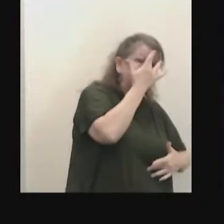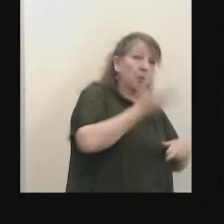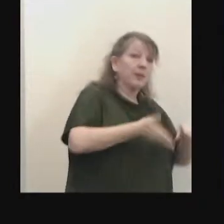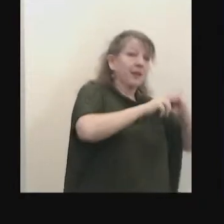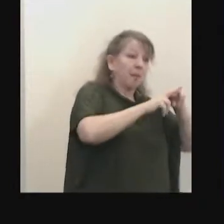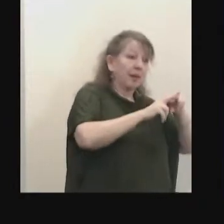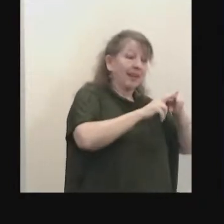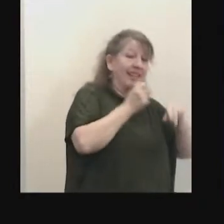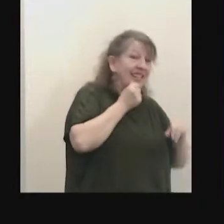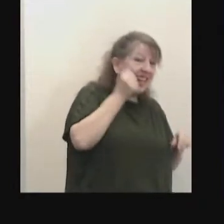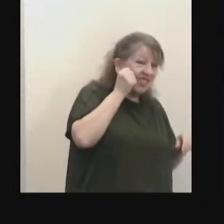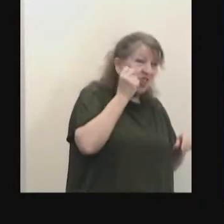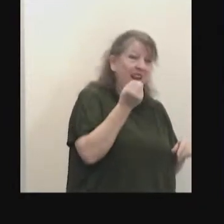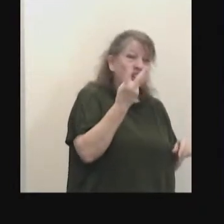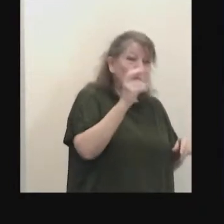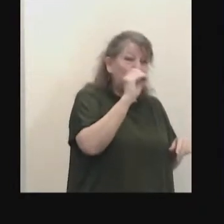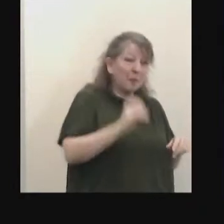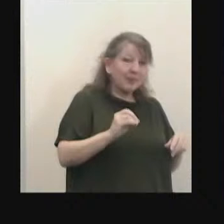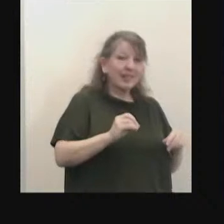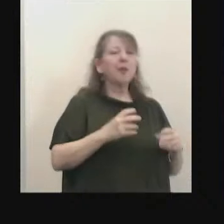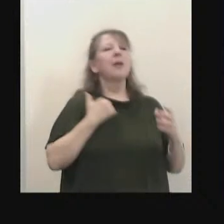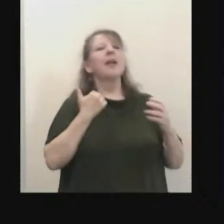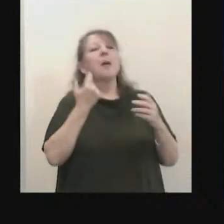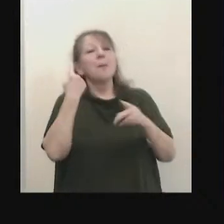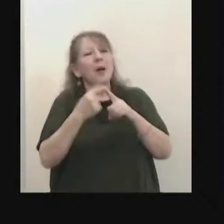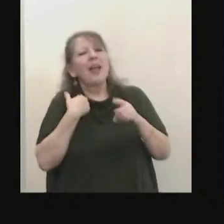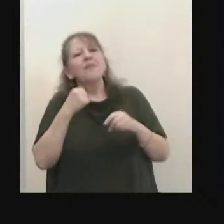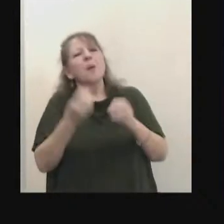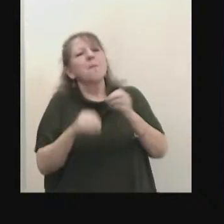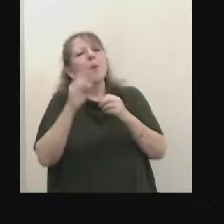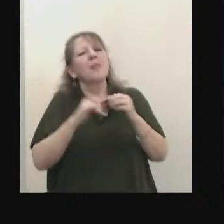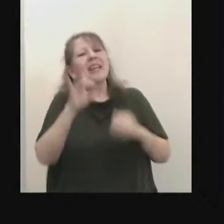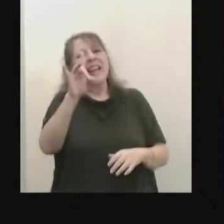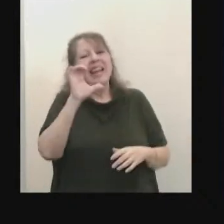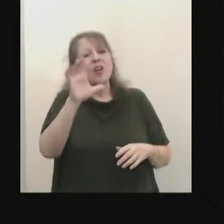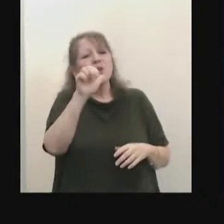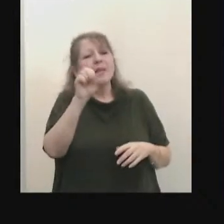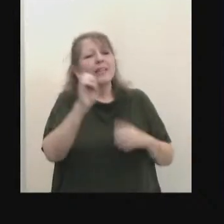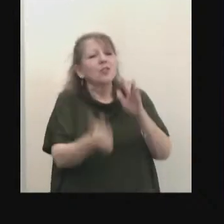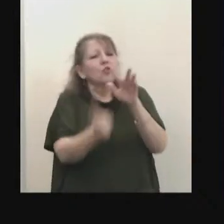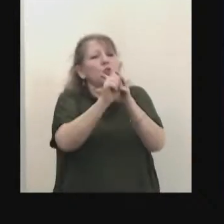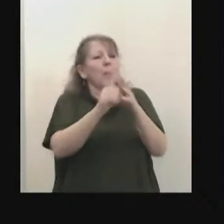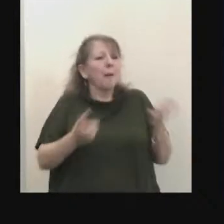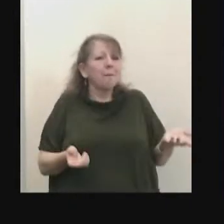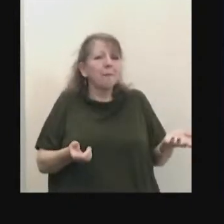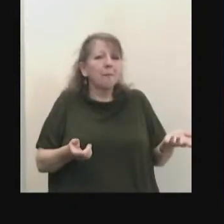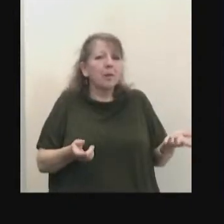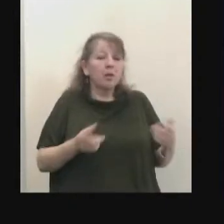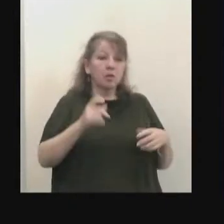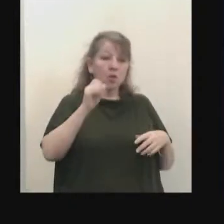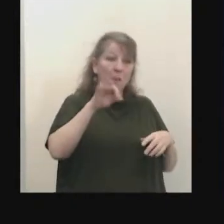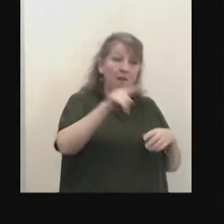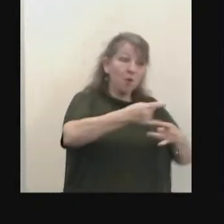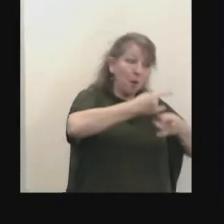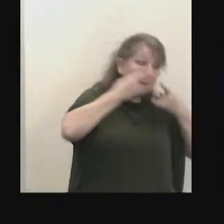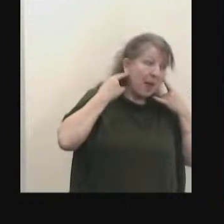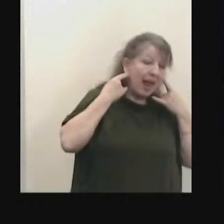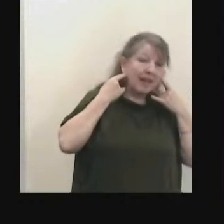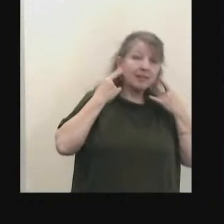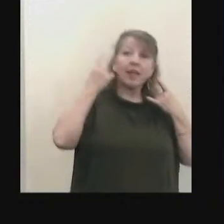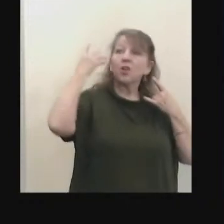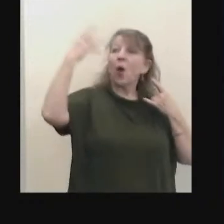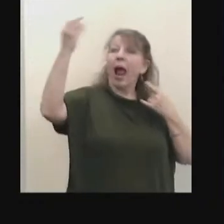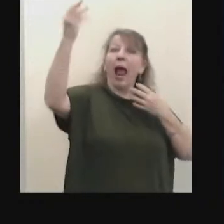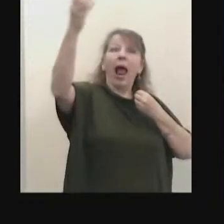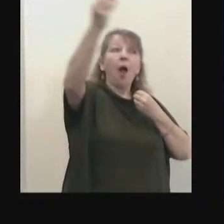yesterday and over 800 cases again. So we're very concerned. That's why if you wear a mask, when you're out in public locations and these gatherings, your odds